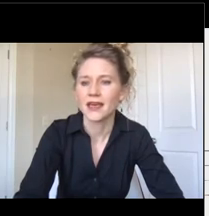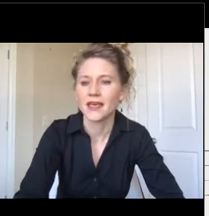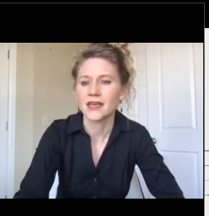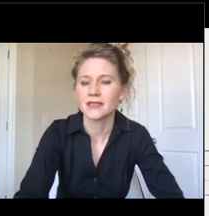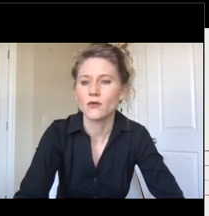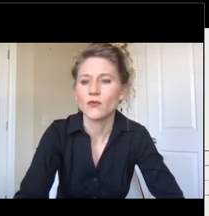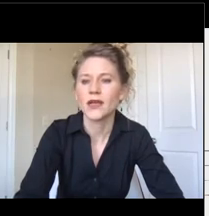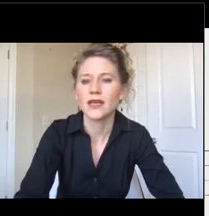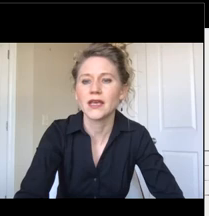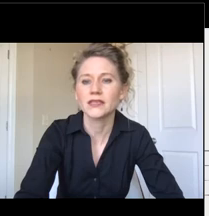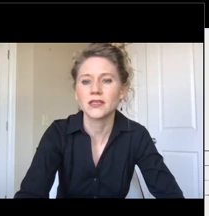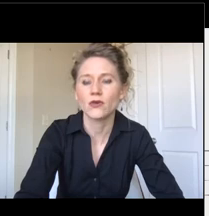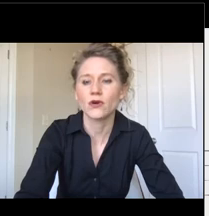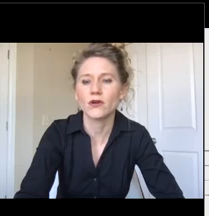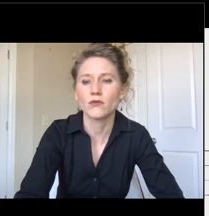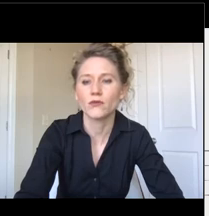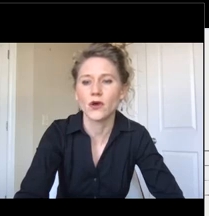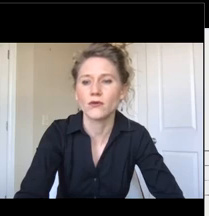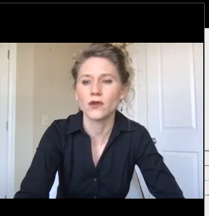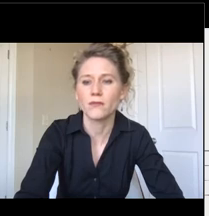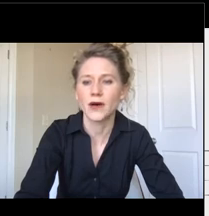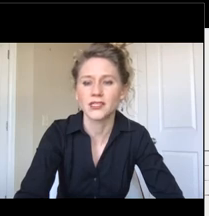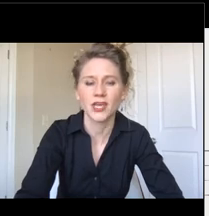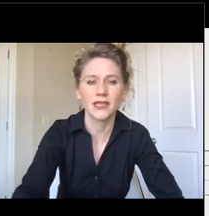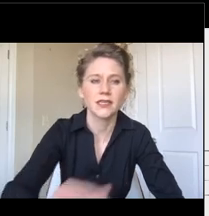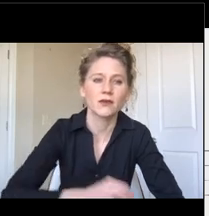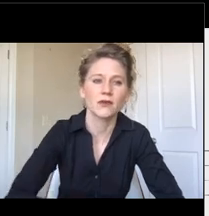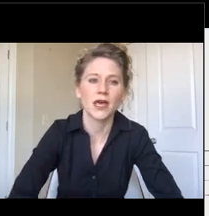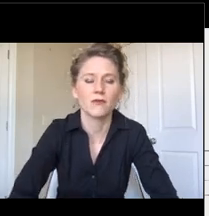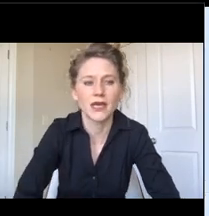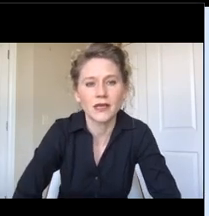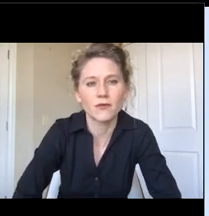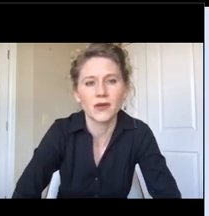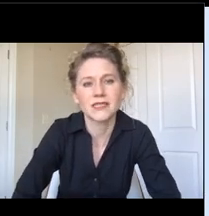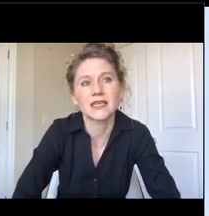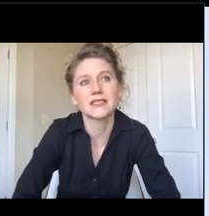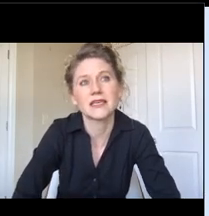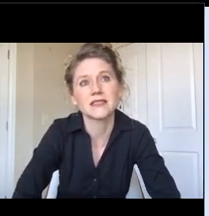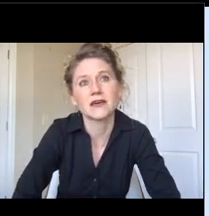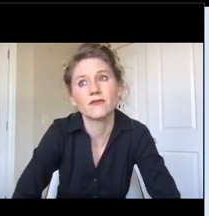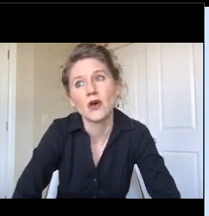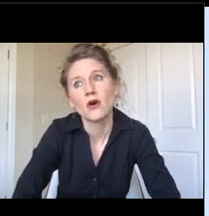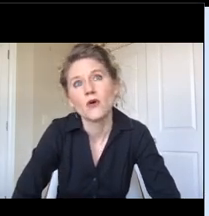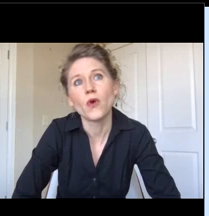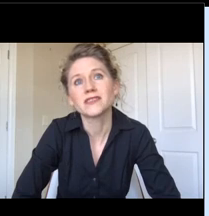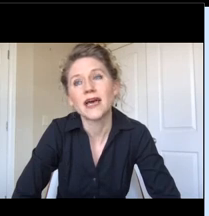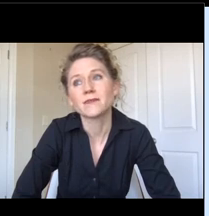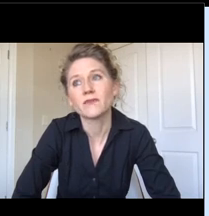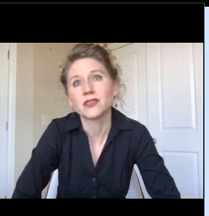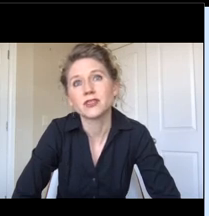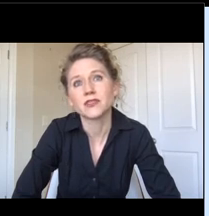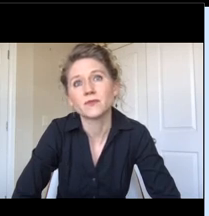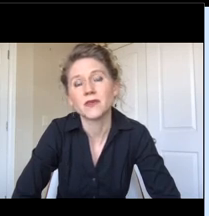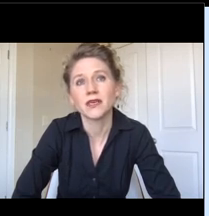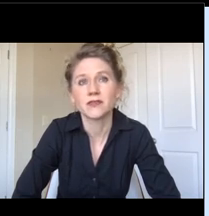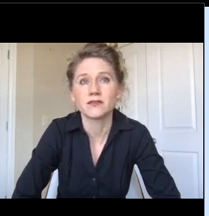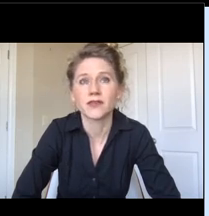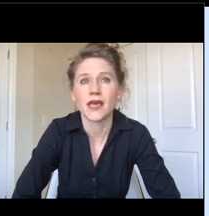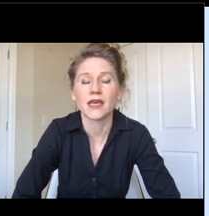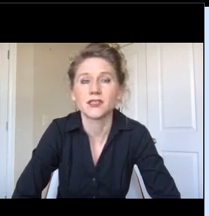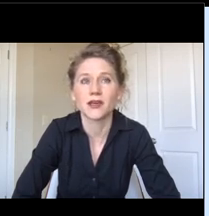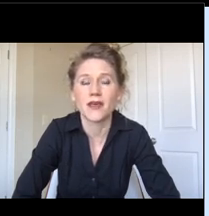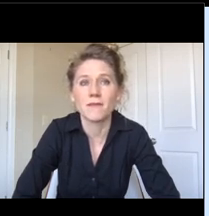And that is, what is your road budget? We wanted to get a sense of what types of budgets we're